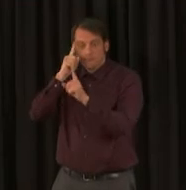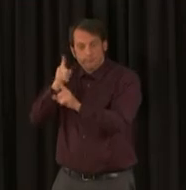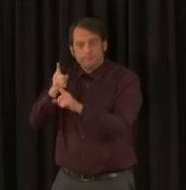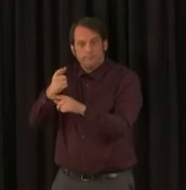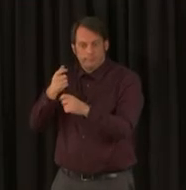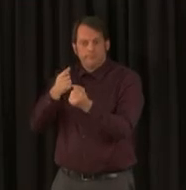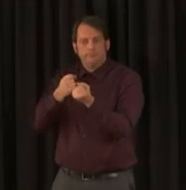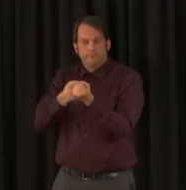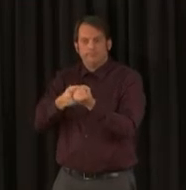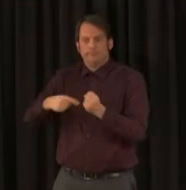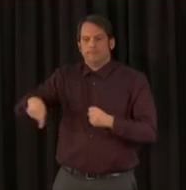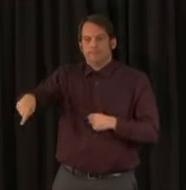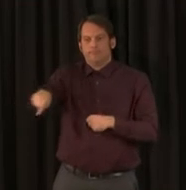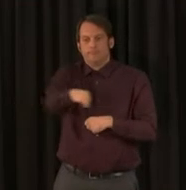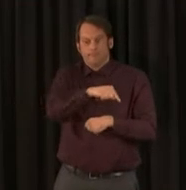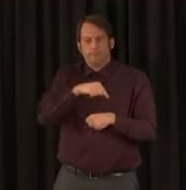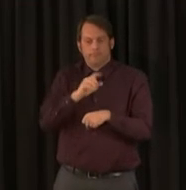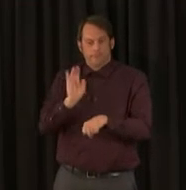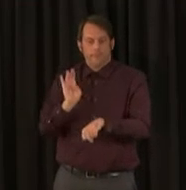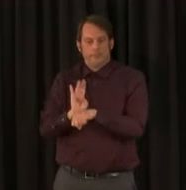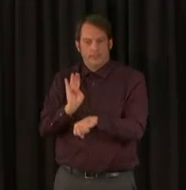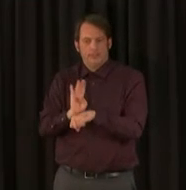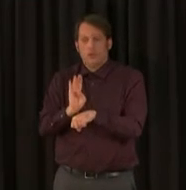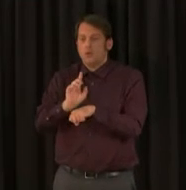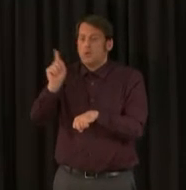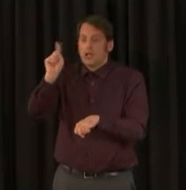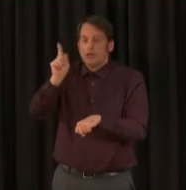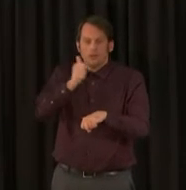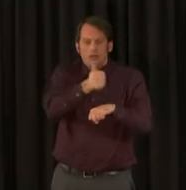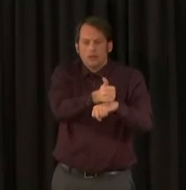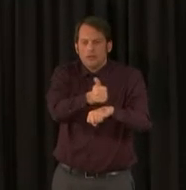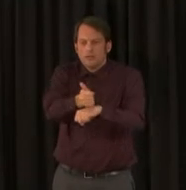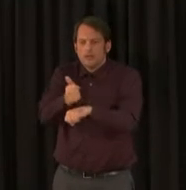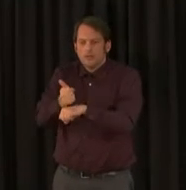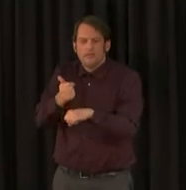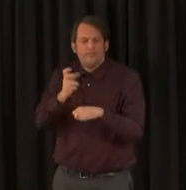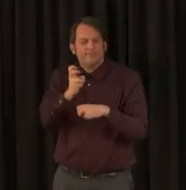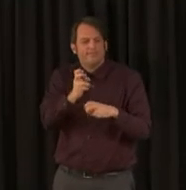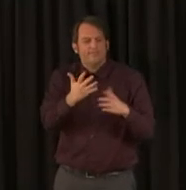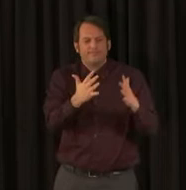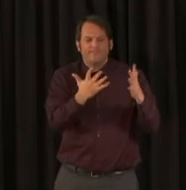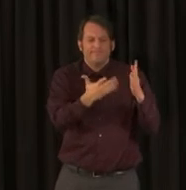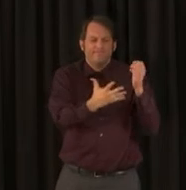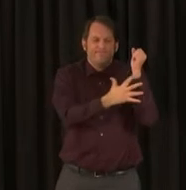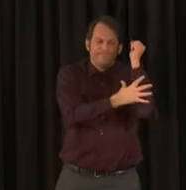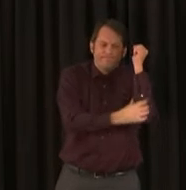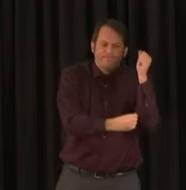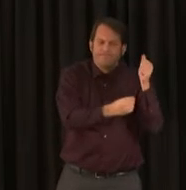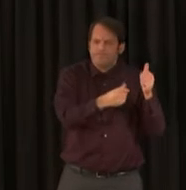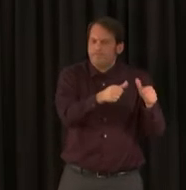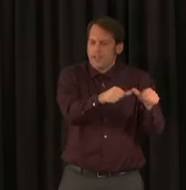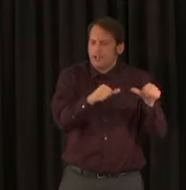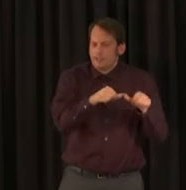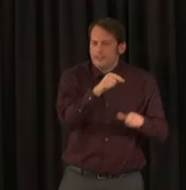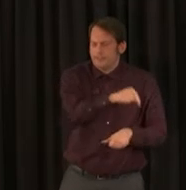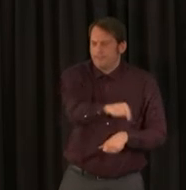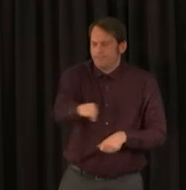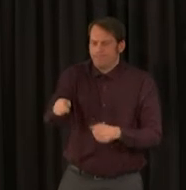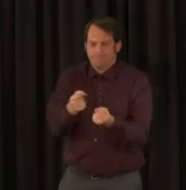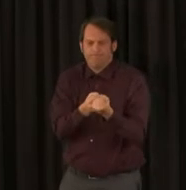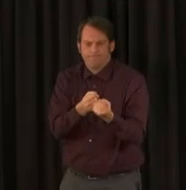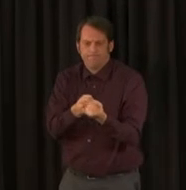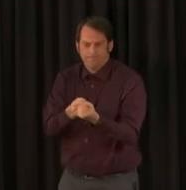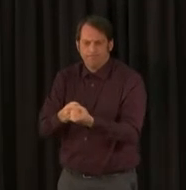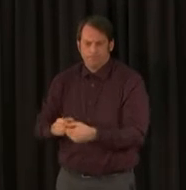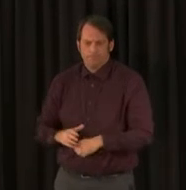are located in moderate to low income areas. That's the loan as well as the grant. So